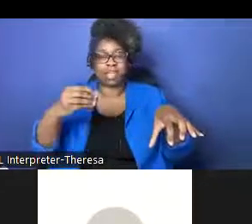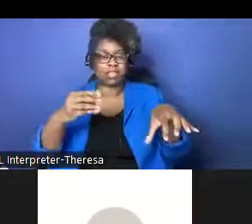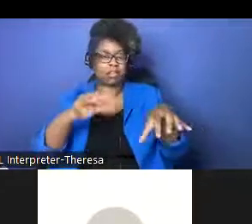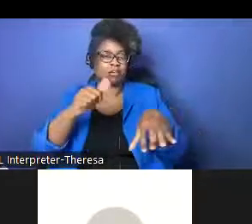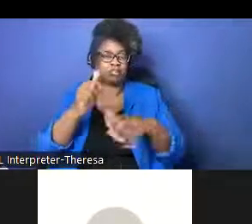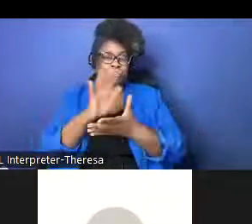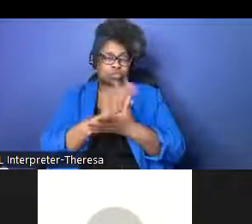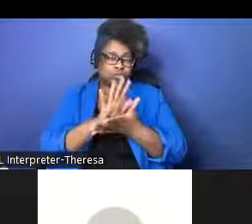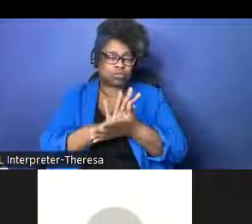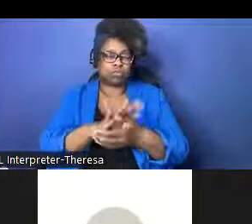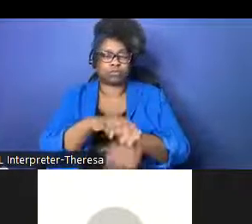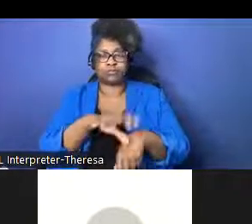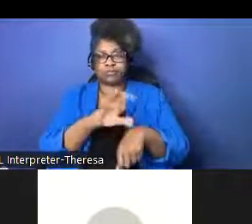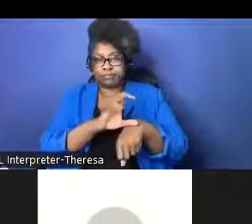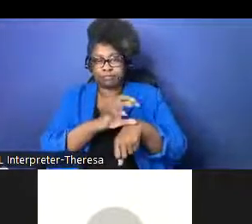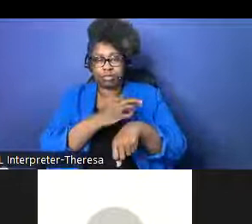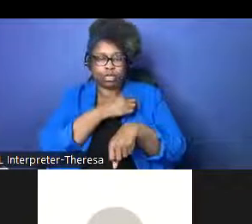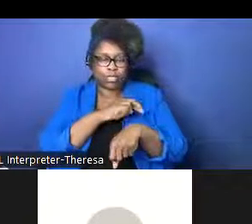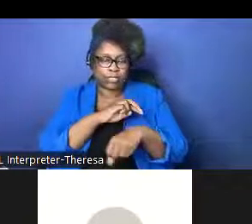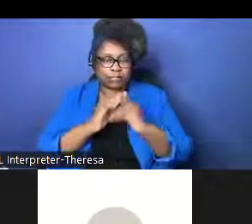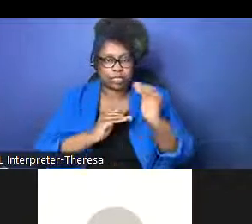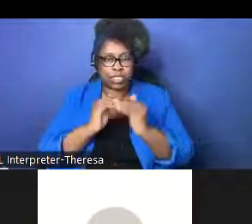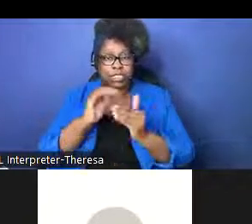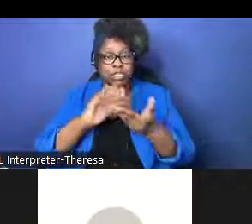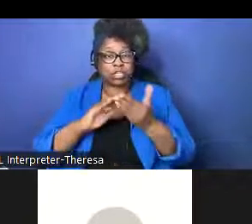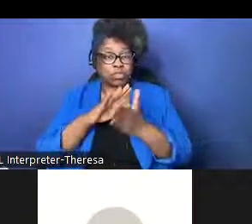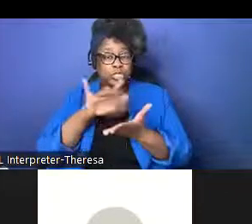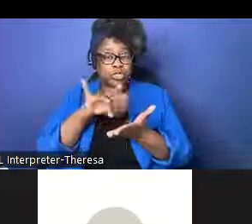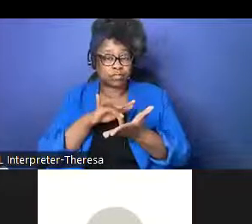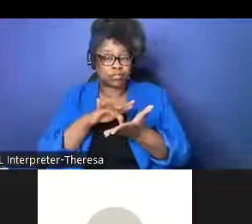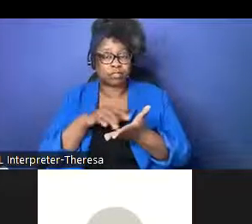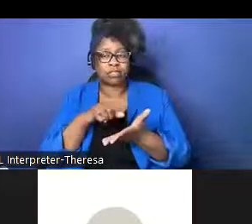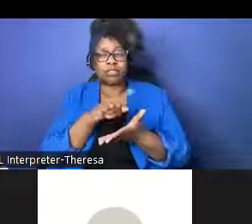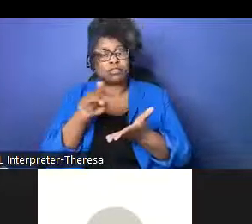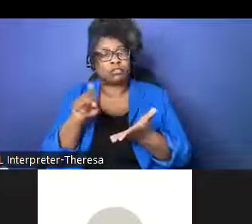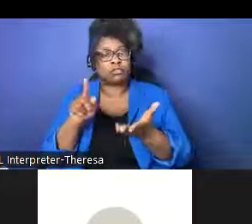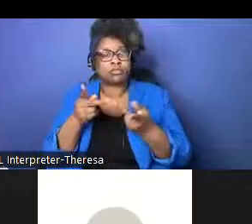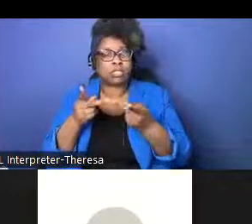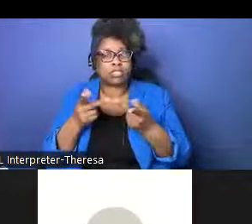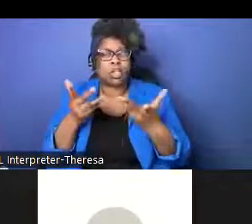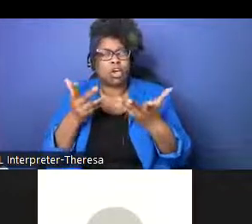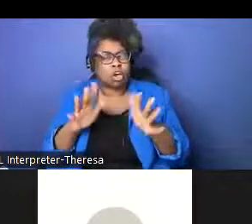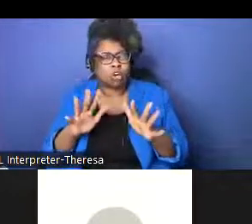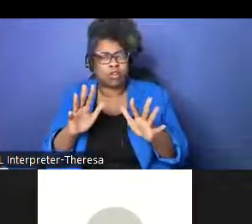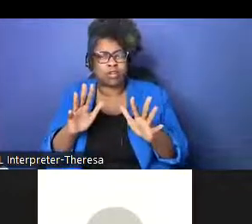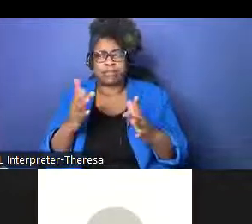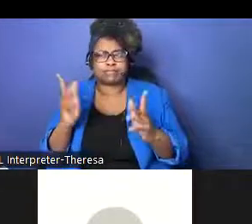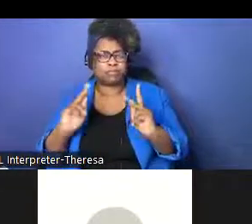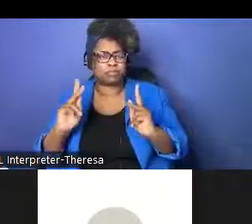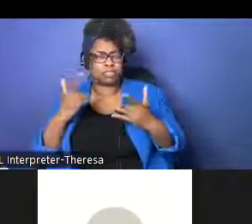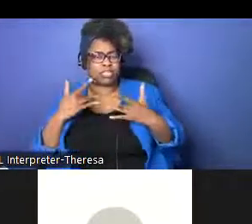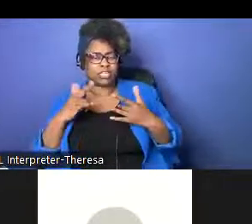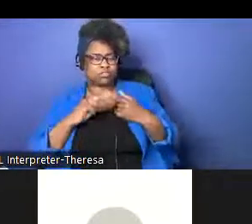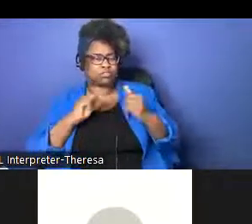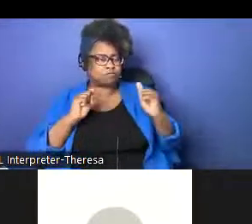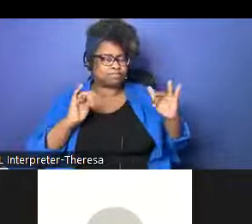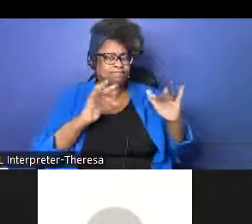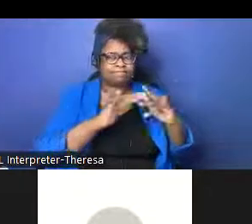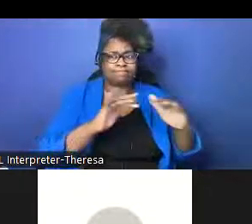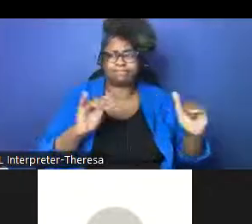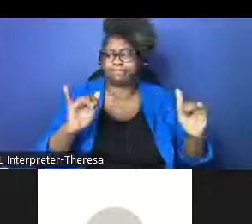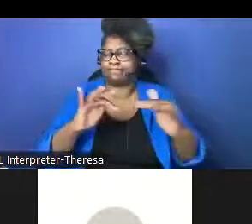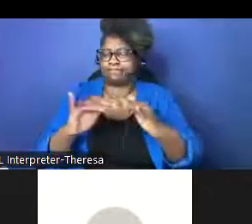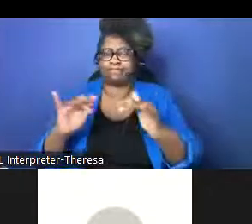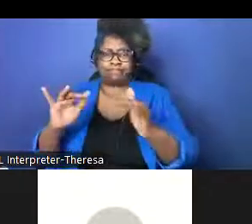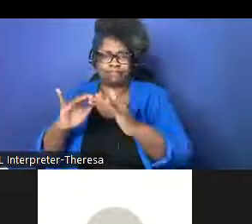of worship, or community centers, places that are already acting as gathering spaces and could be adapted to do